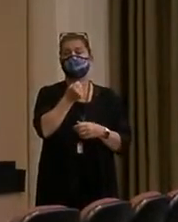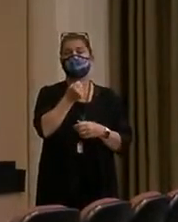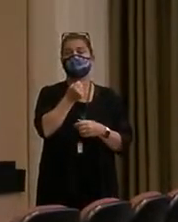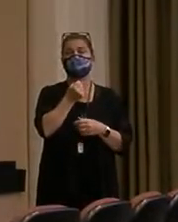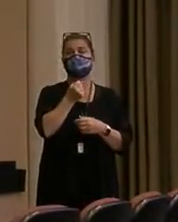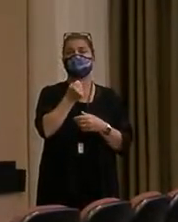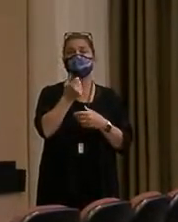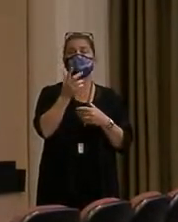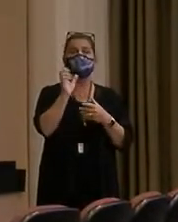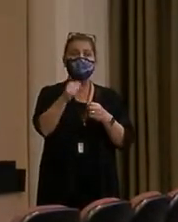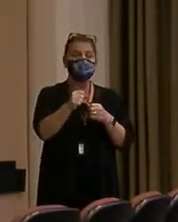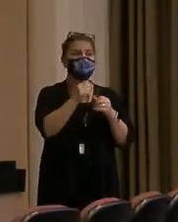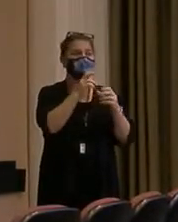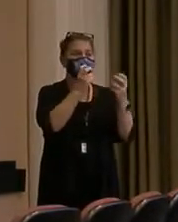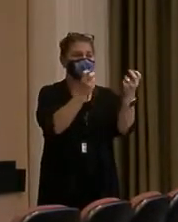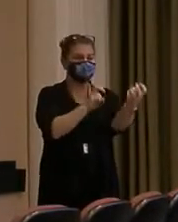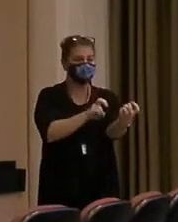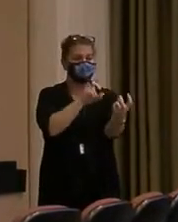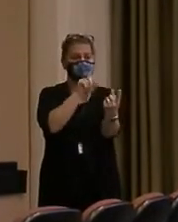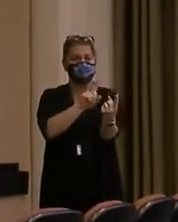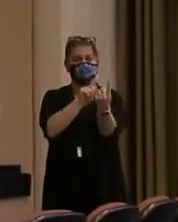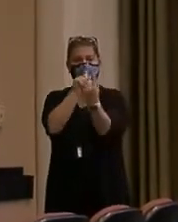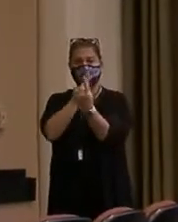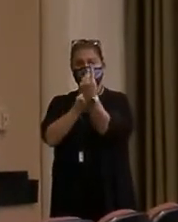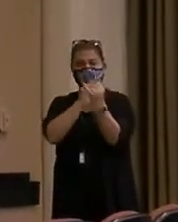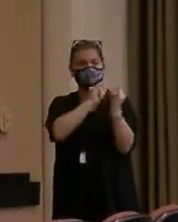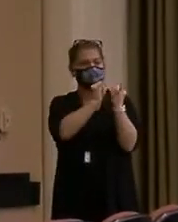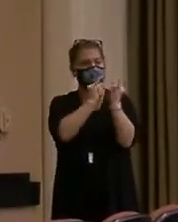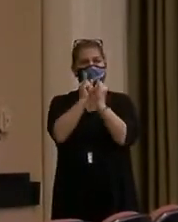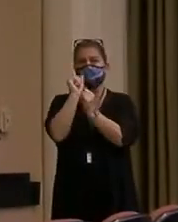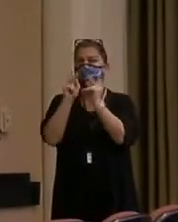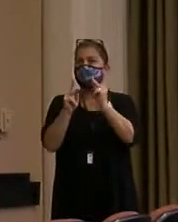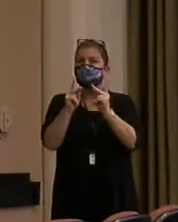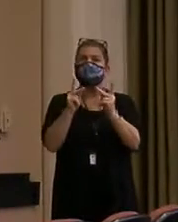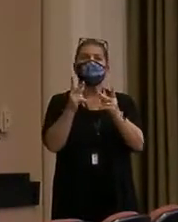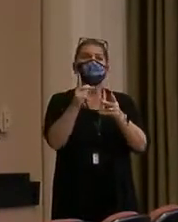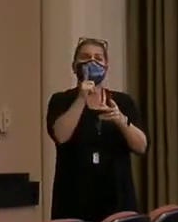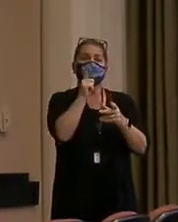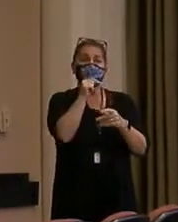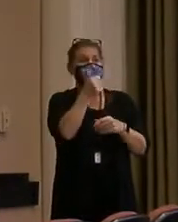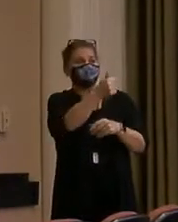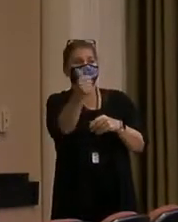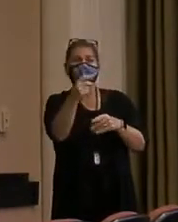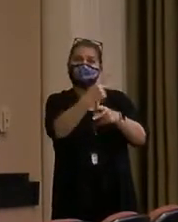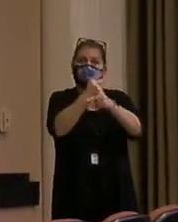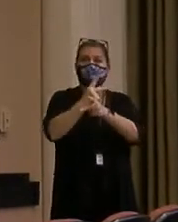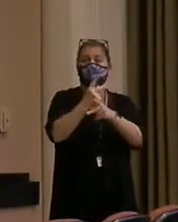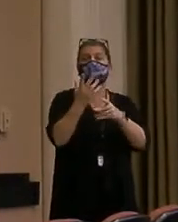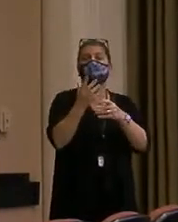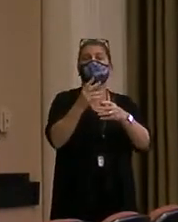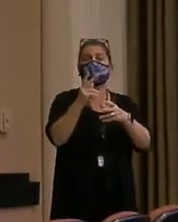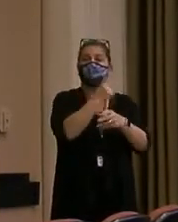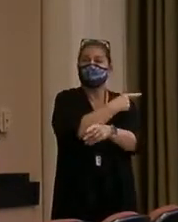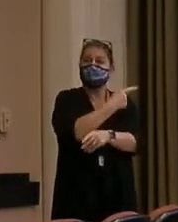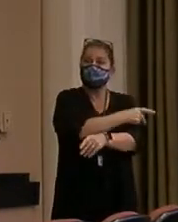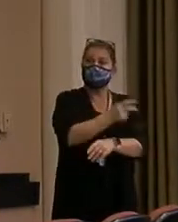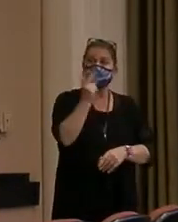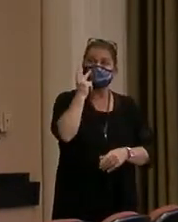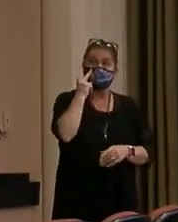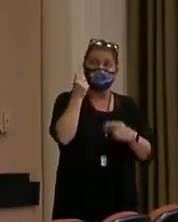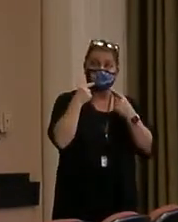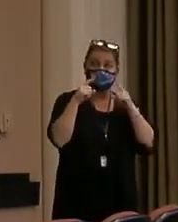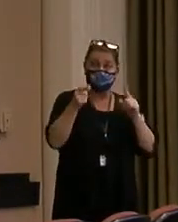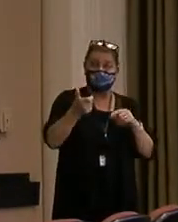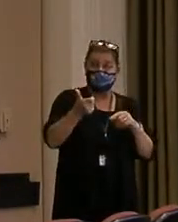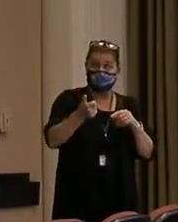able to interview people who during the height of the pandemic were taking care of patients. Now let's see, how